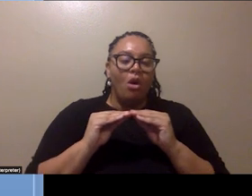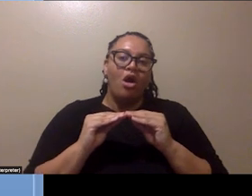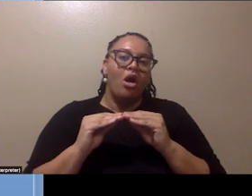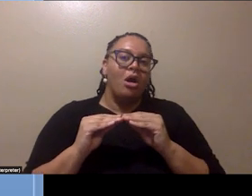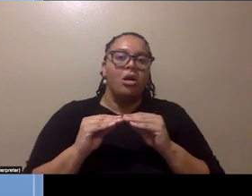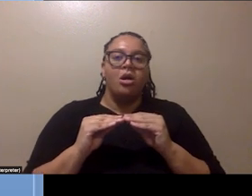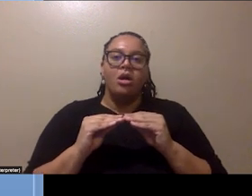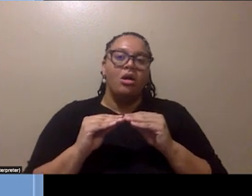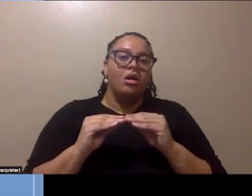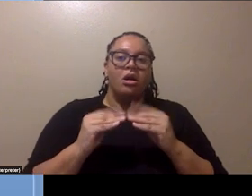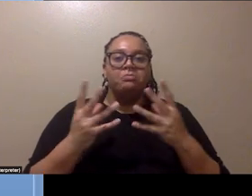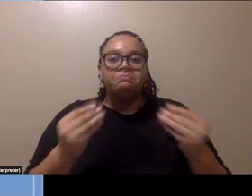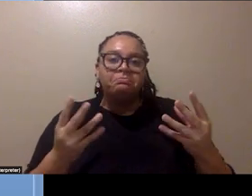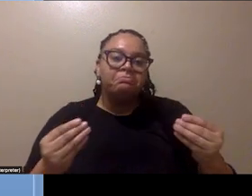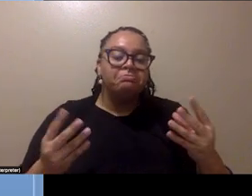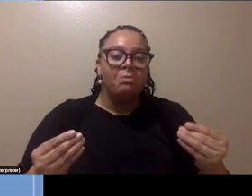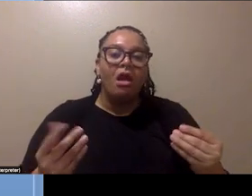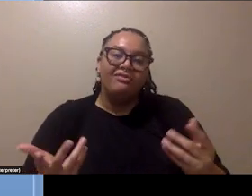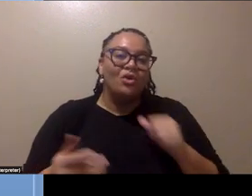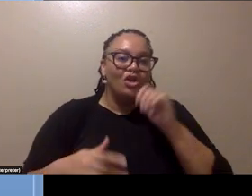not providing as good a habitat as they once did.